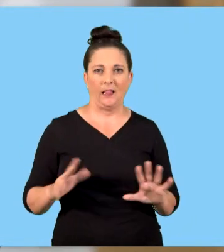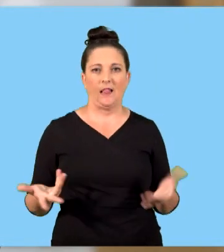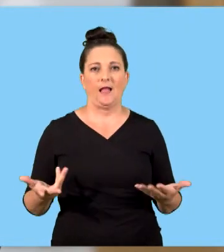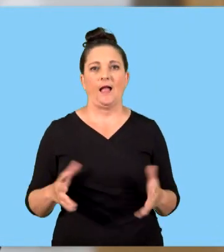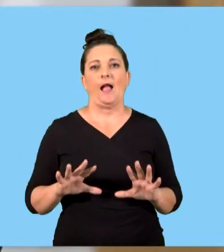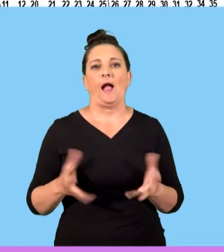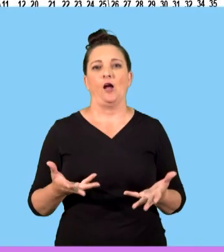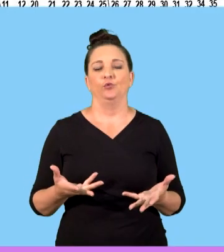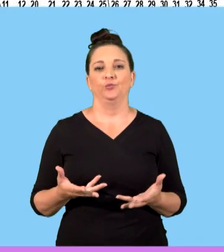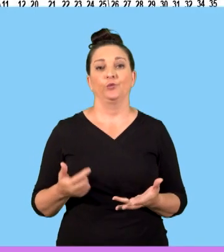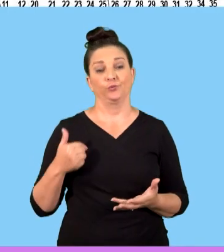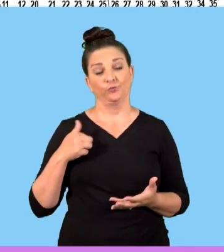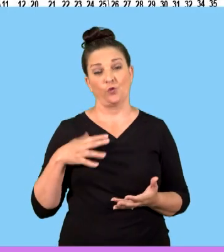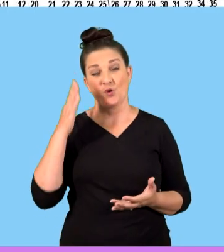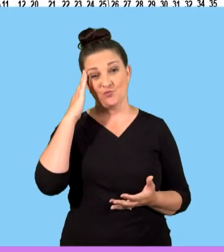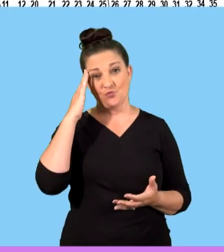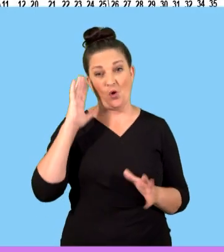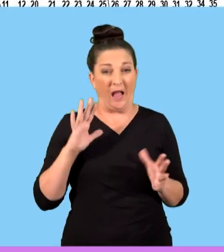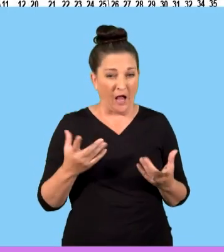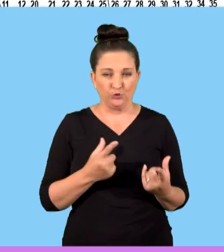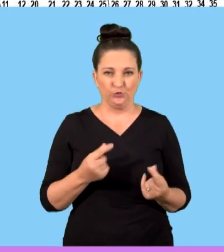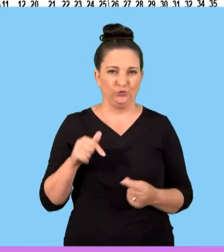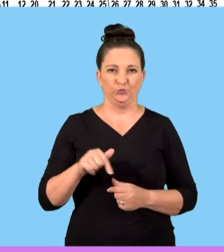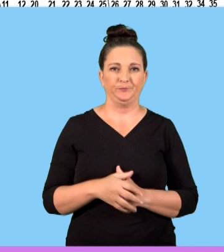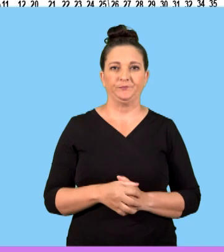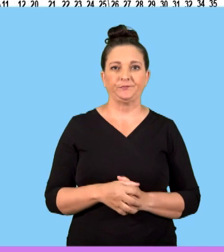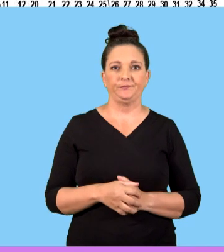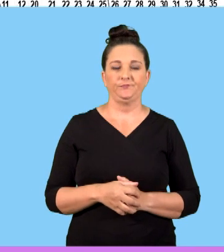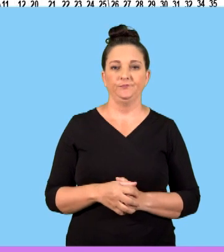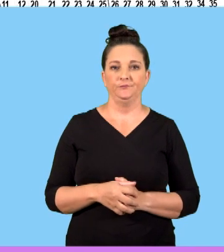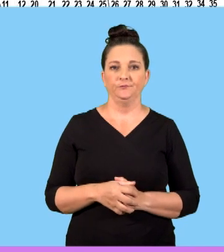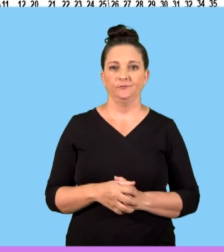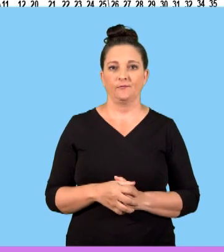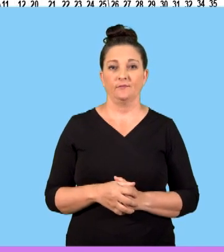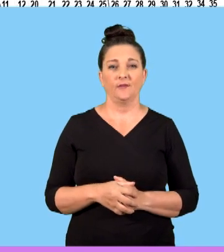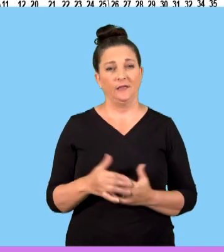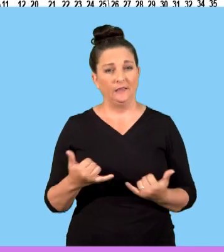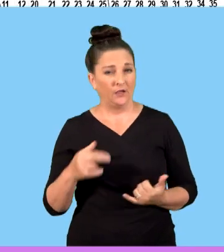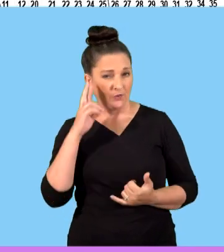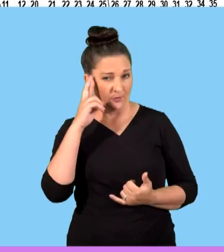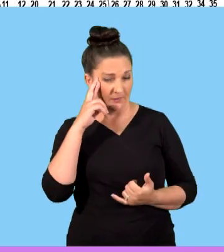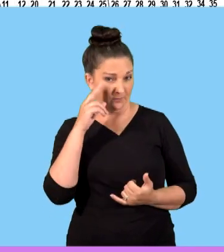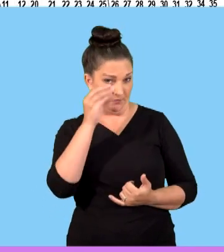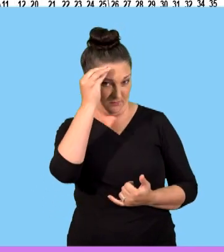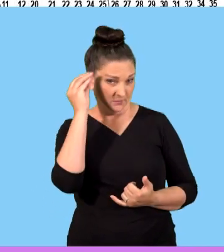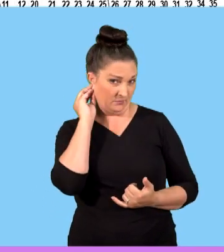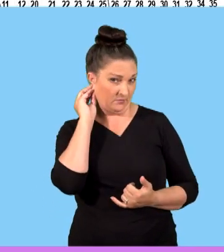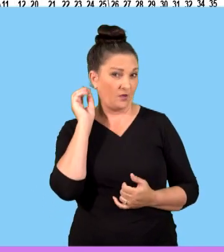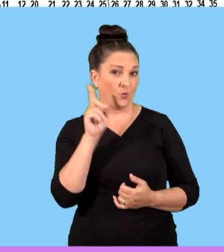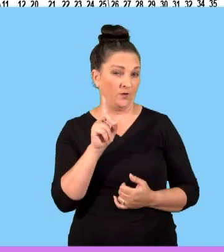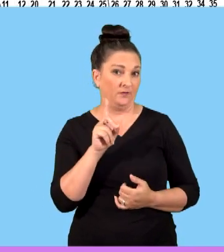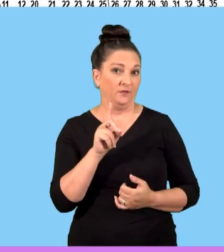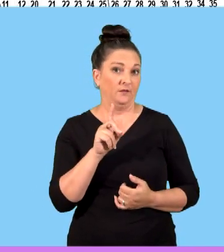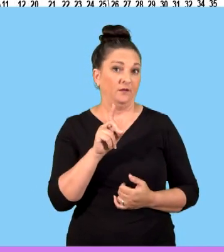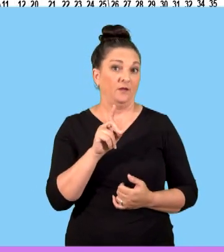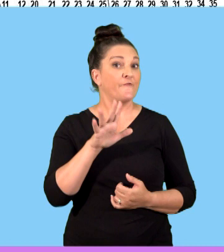a plan, like in this case, a seating plan. Okay, now let's quickly answer this one. Now remember, first of all, I know